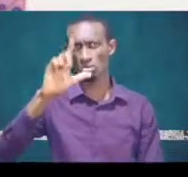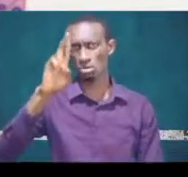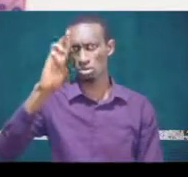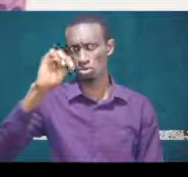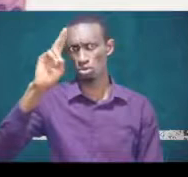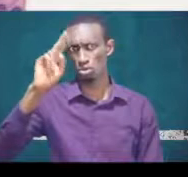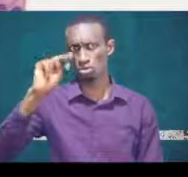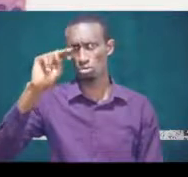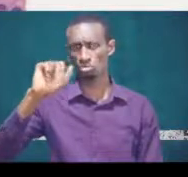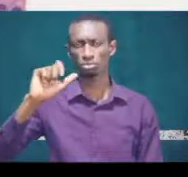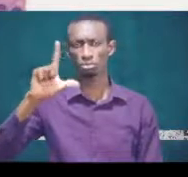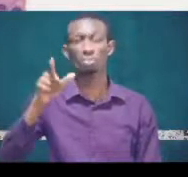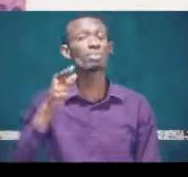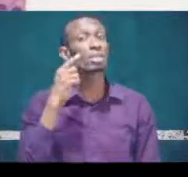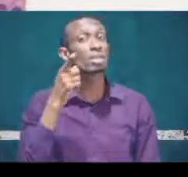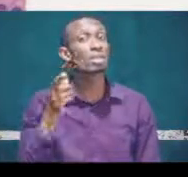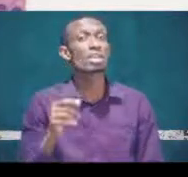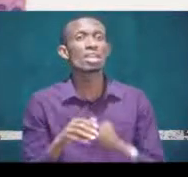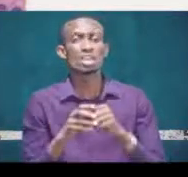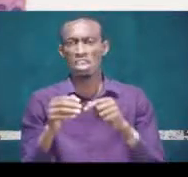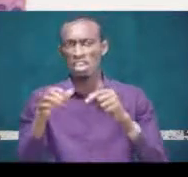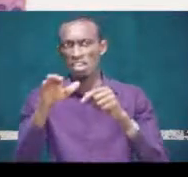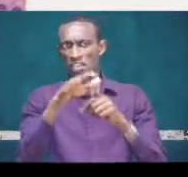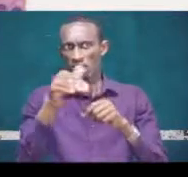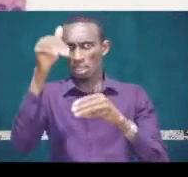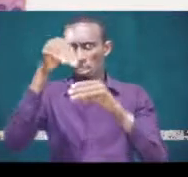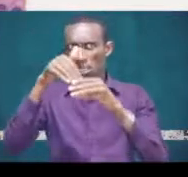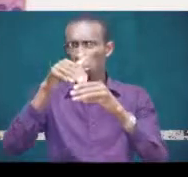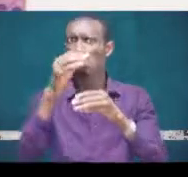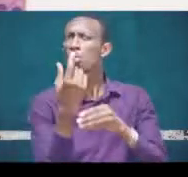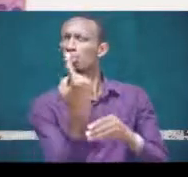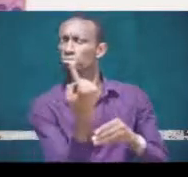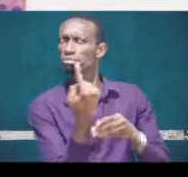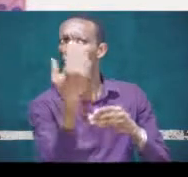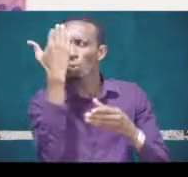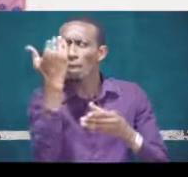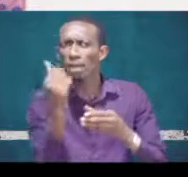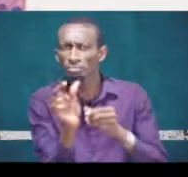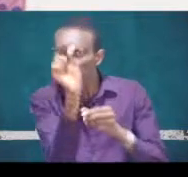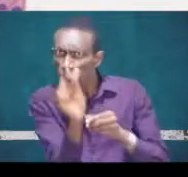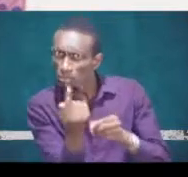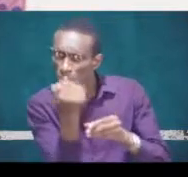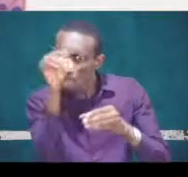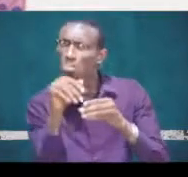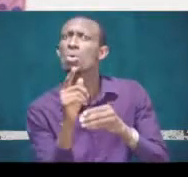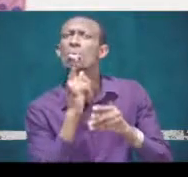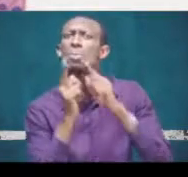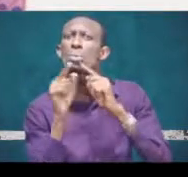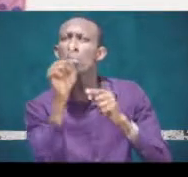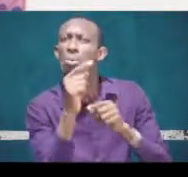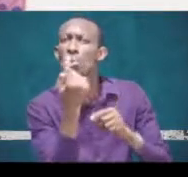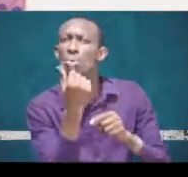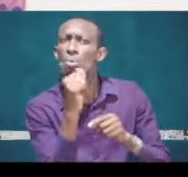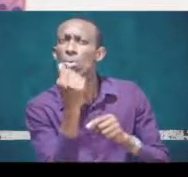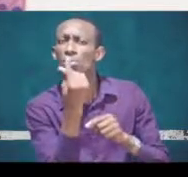this is a single layer. And then these cells are elongated, as you can see them. So that's why we